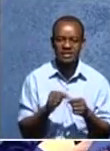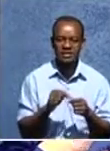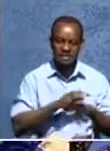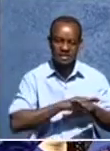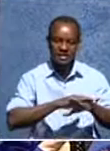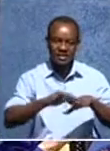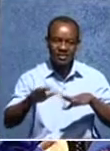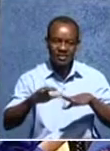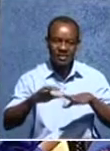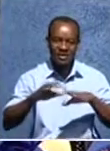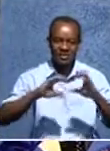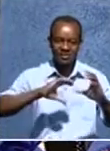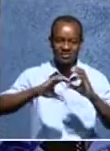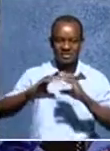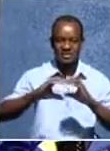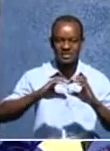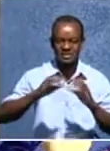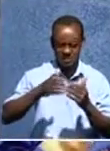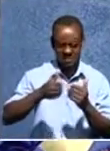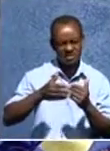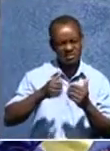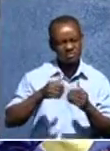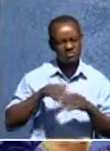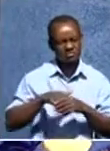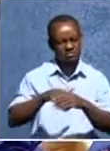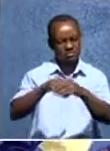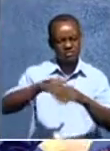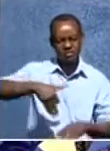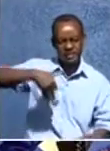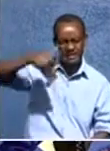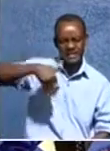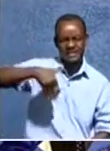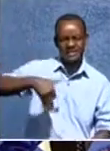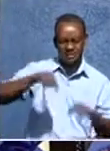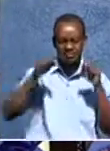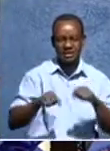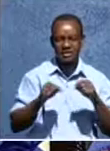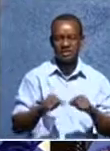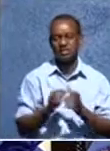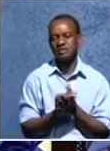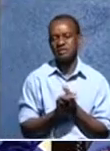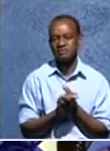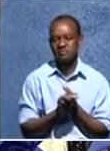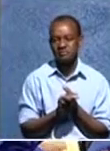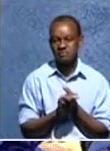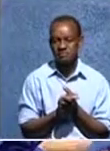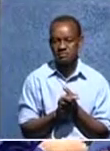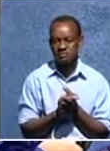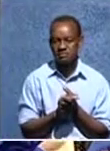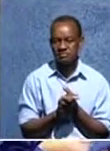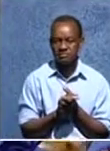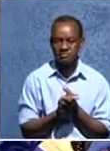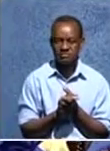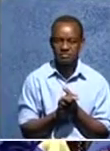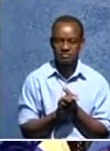in Namibia. Even if you don't have a car, there are shuttle buses. There are enough of the taxi concerns that they take you from